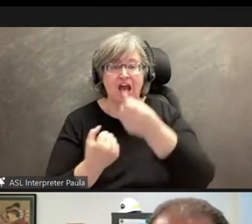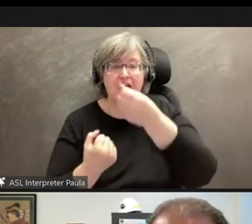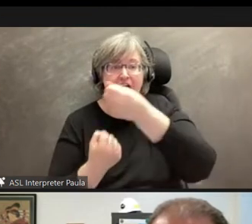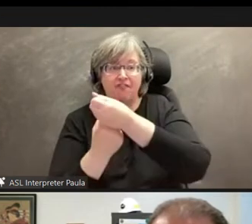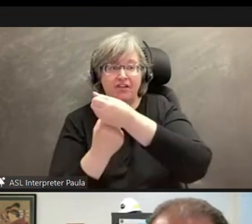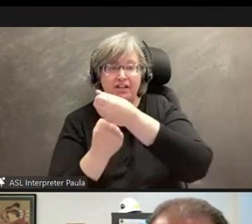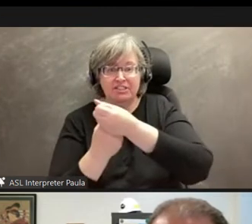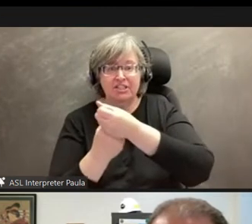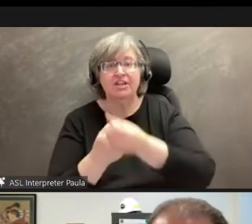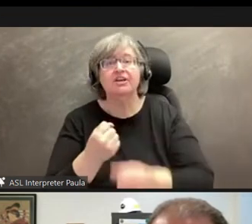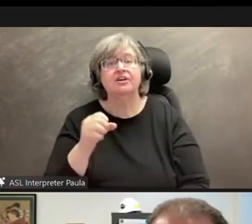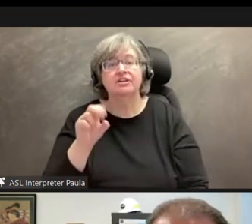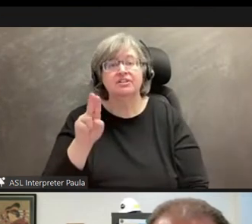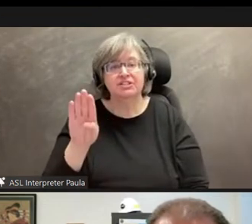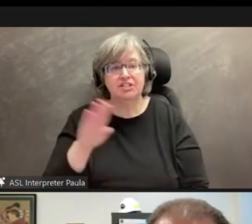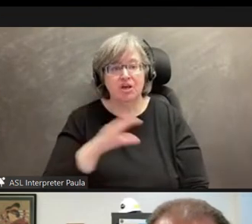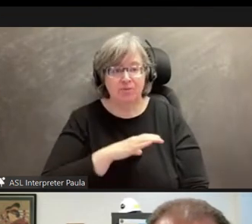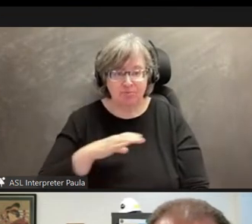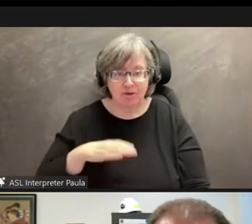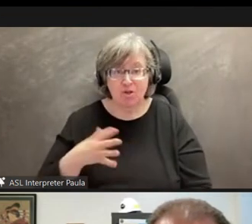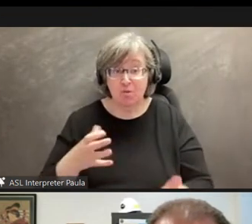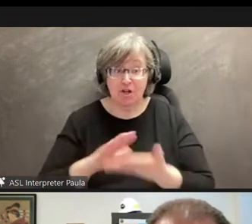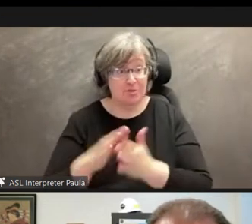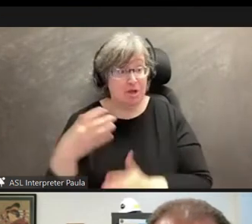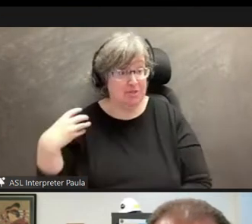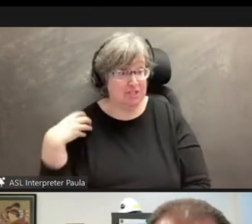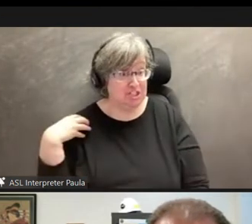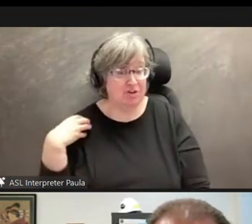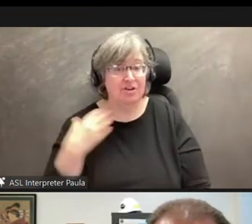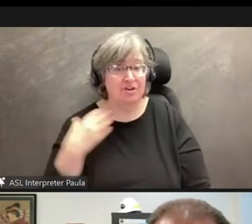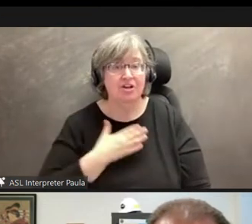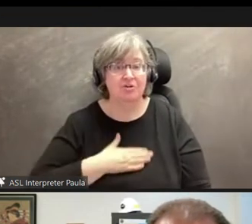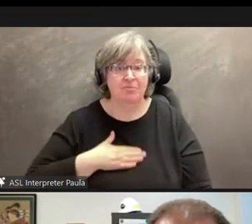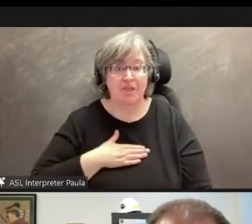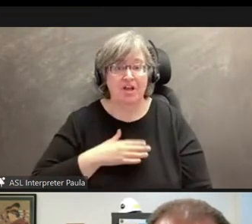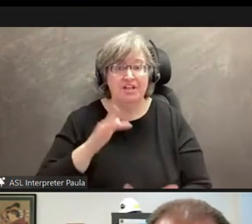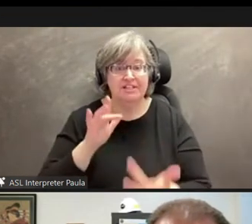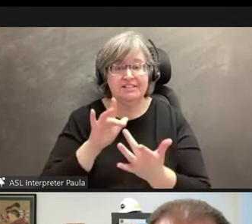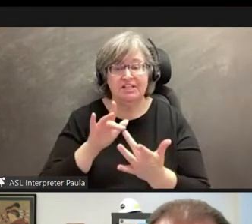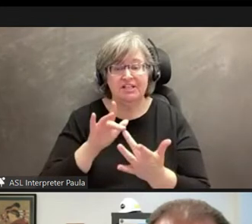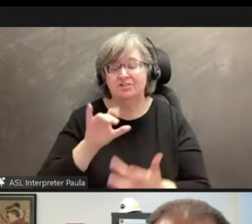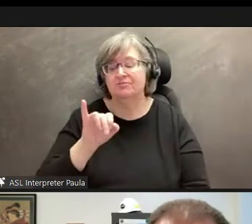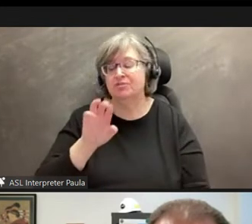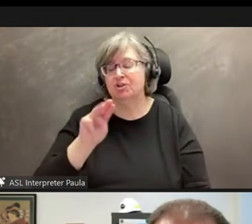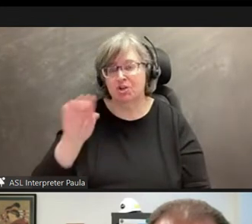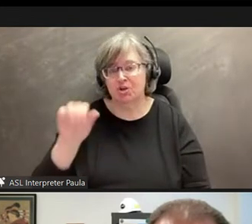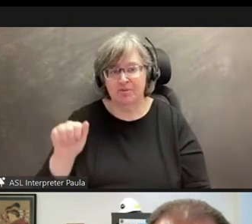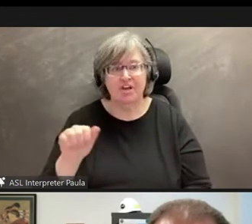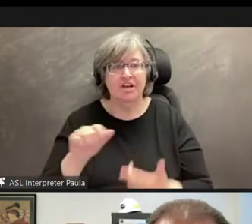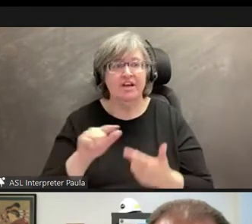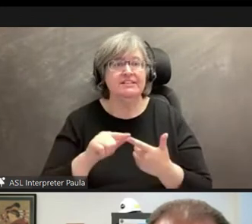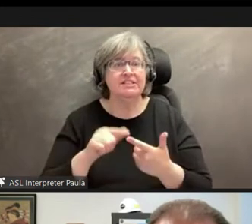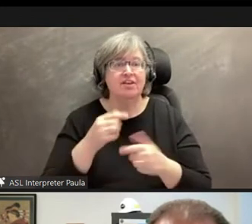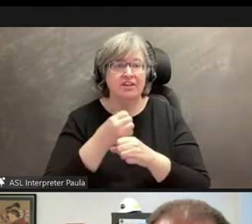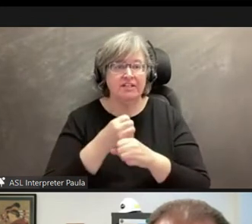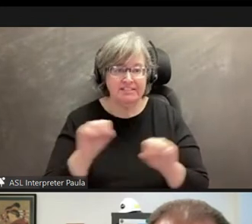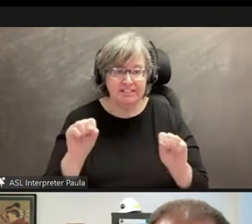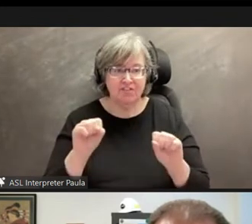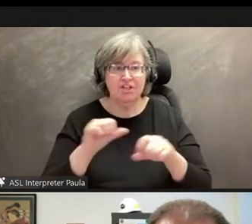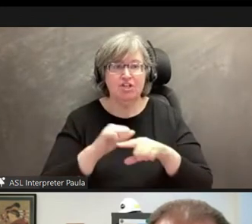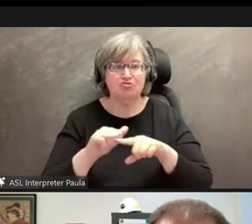the funding advocacy subcommittee or want to be the chair, please contact Irma. Same for the safety and training and